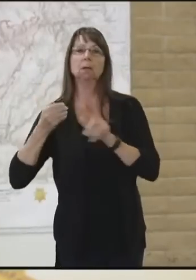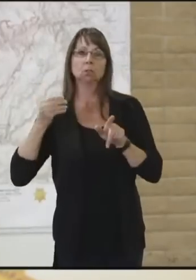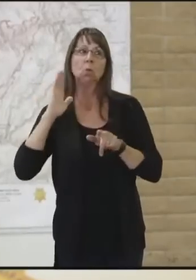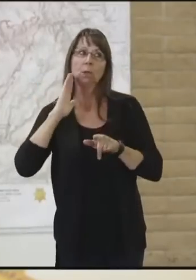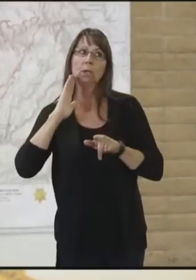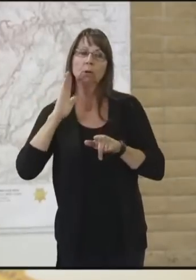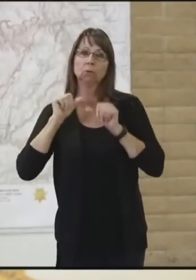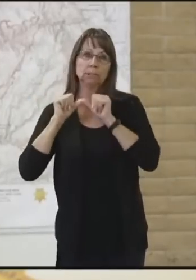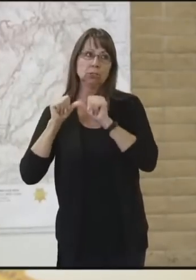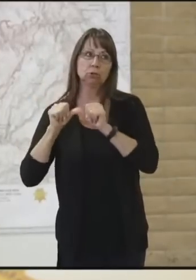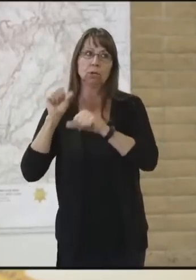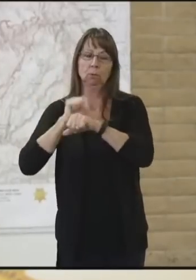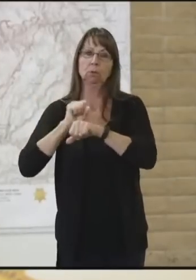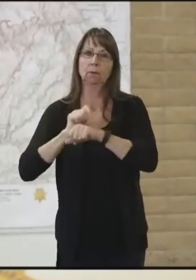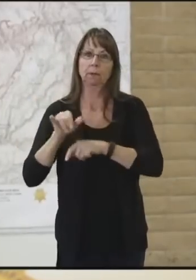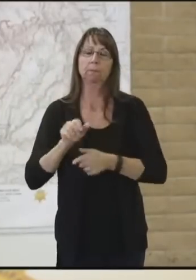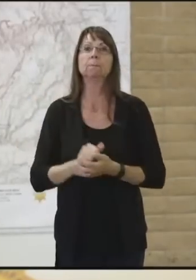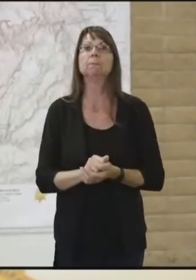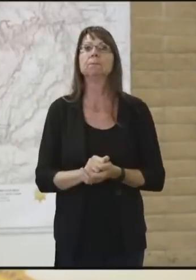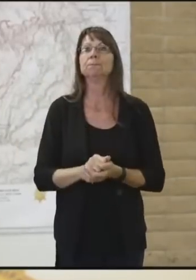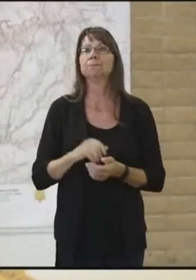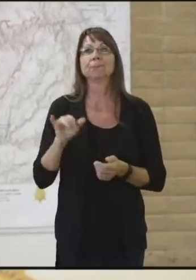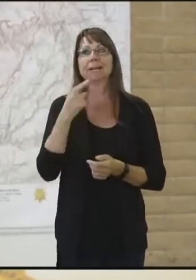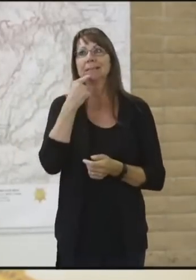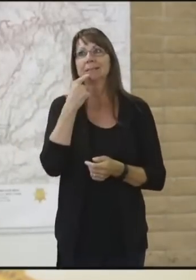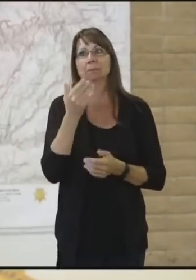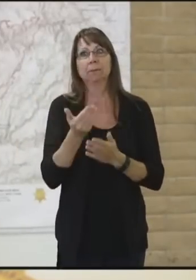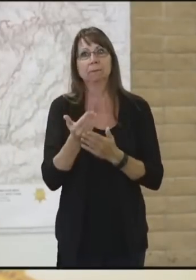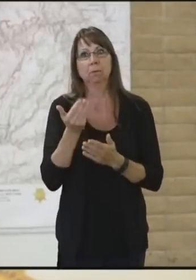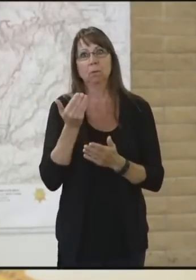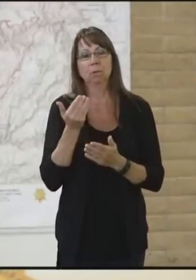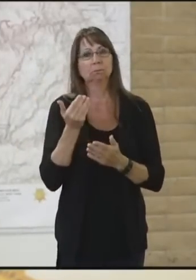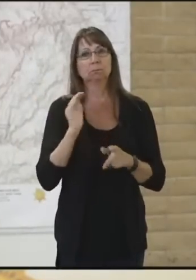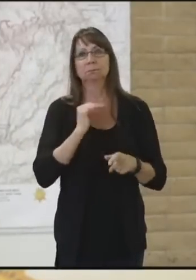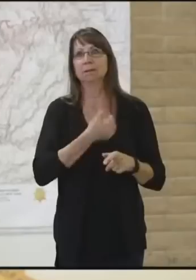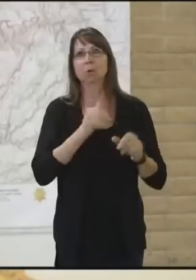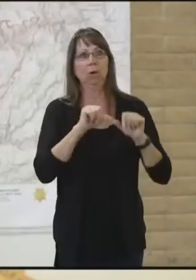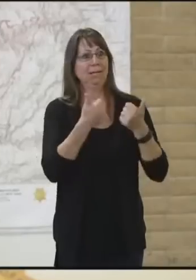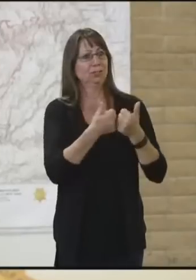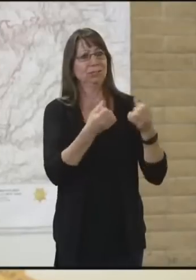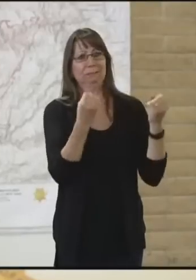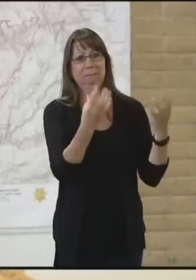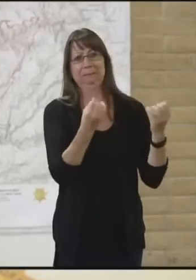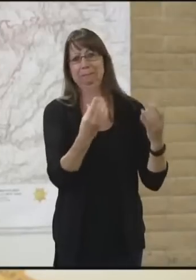on. But like I said before, we have many, many agencies helping us.